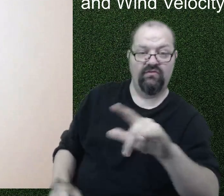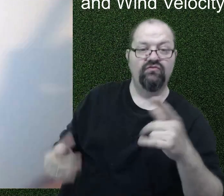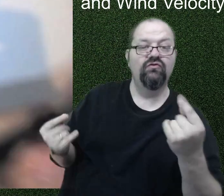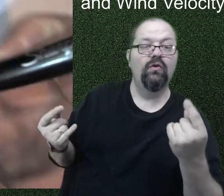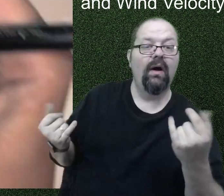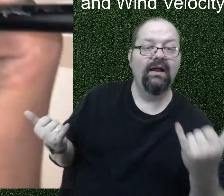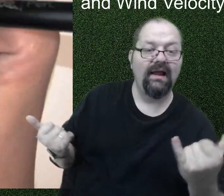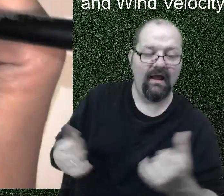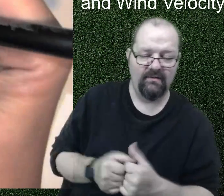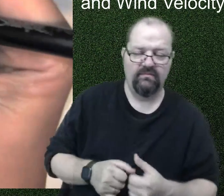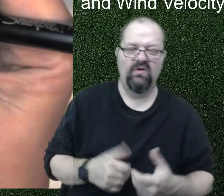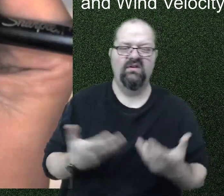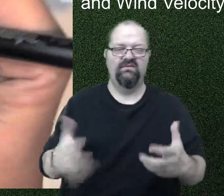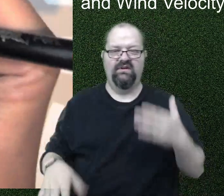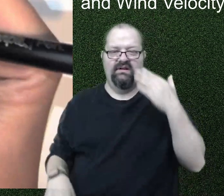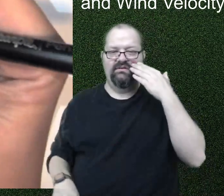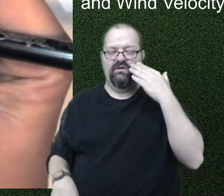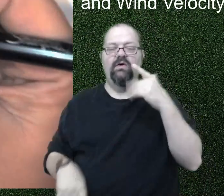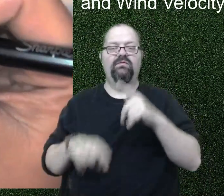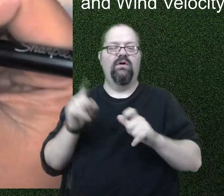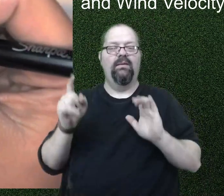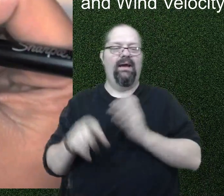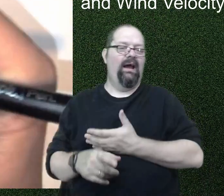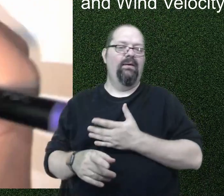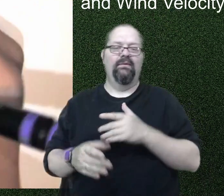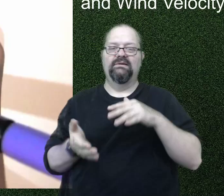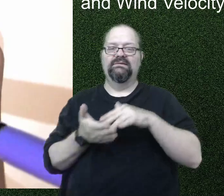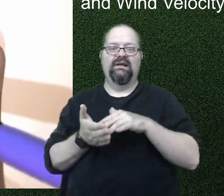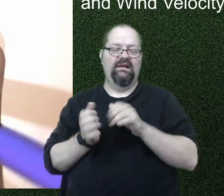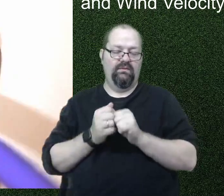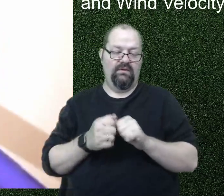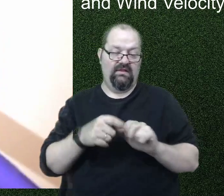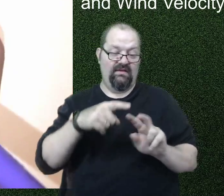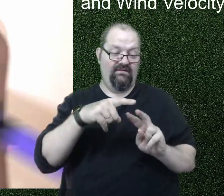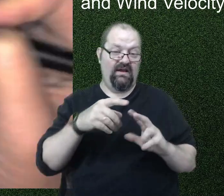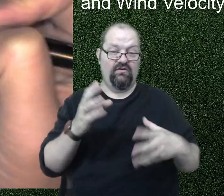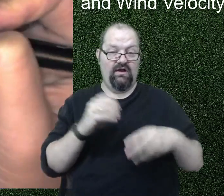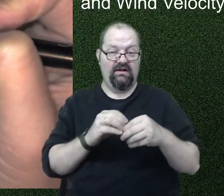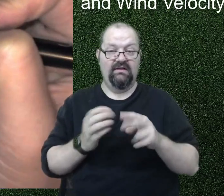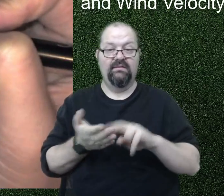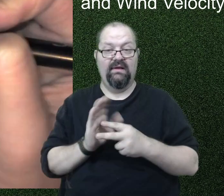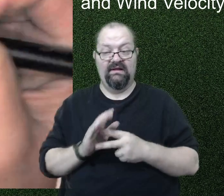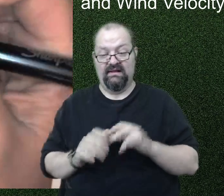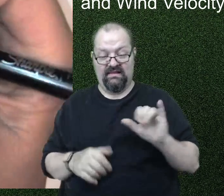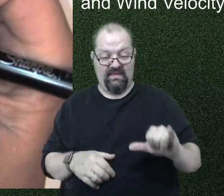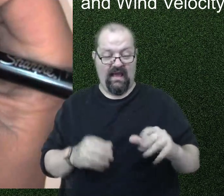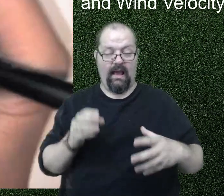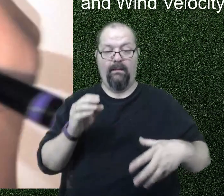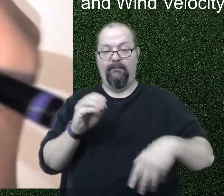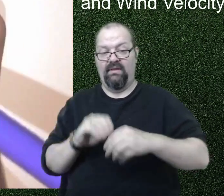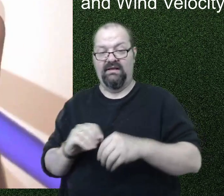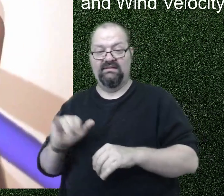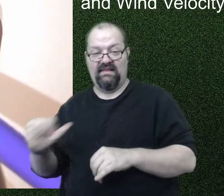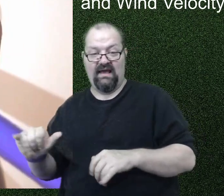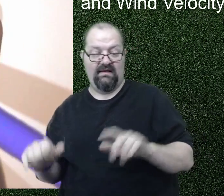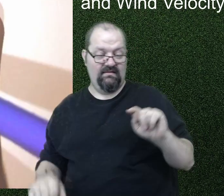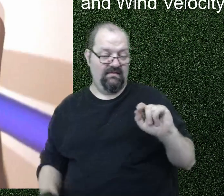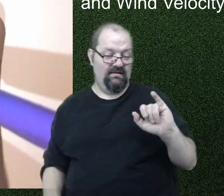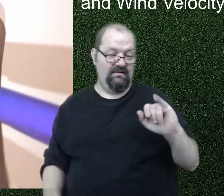know, just from our studies of vector addition, it's this plus this. If I'm adding tip to tail,